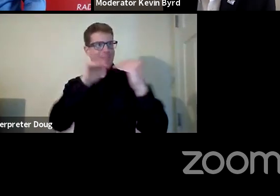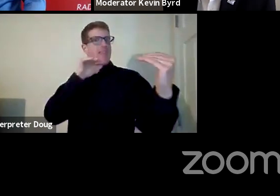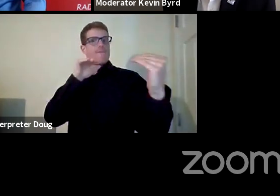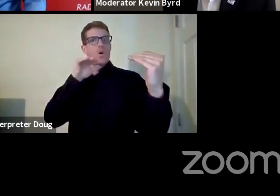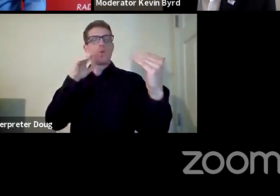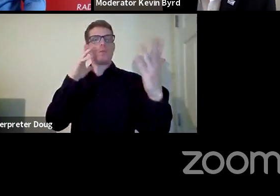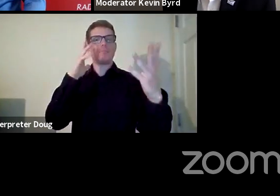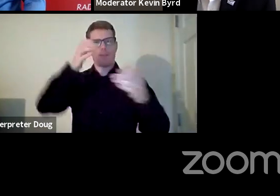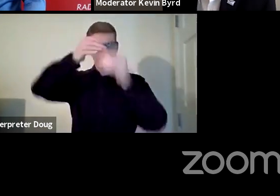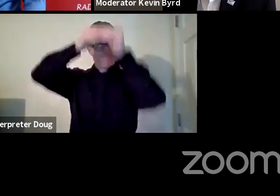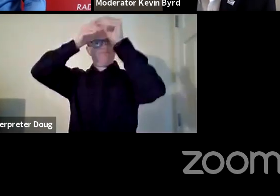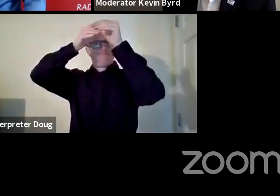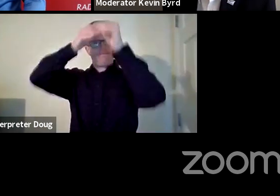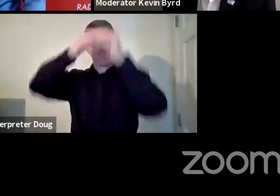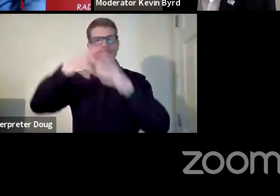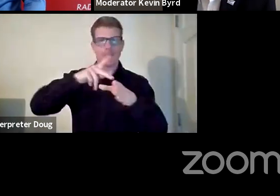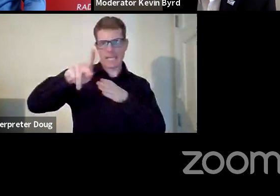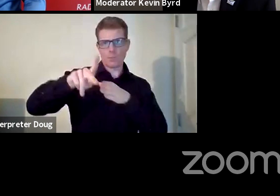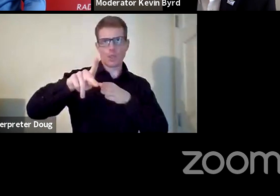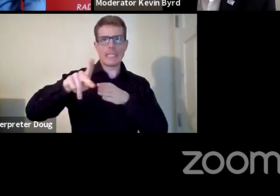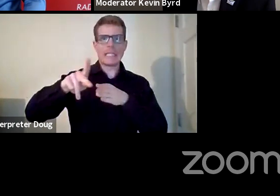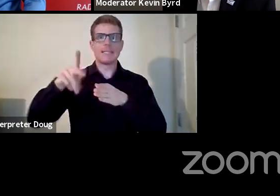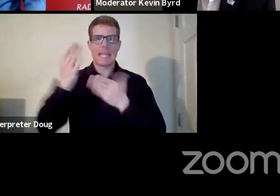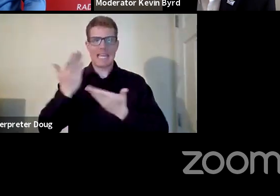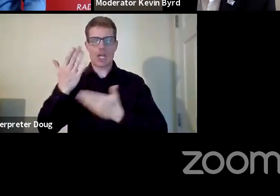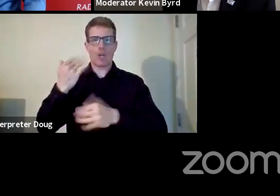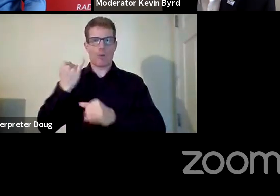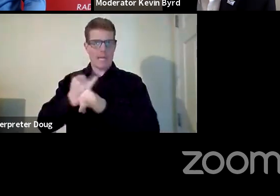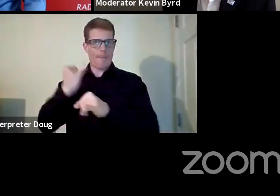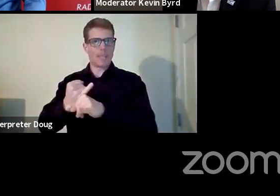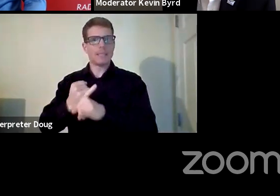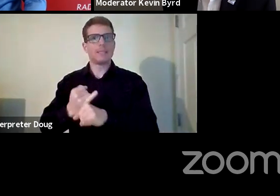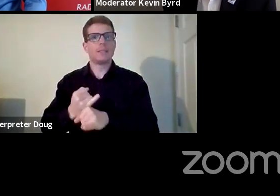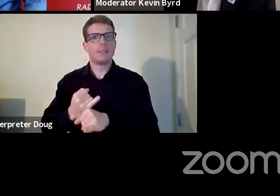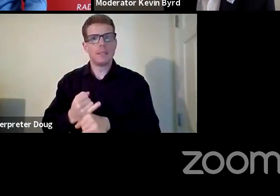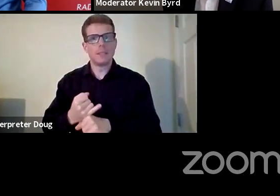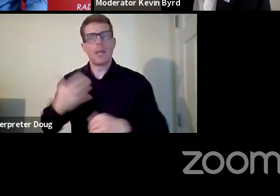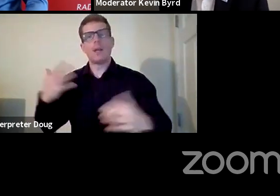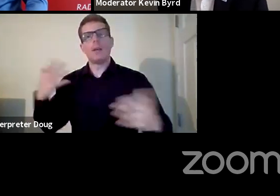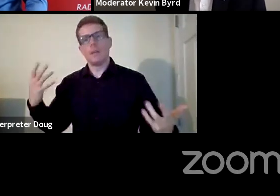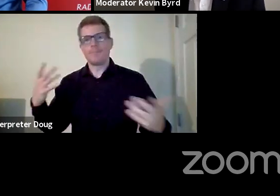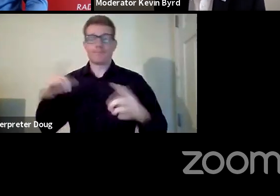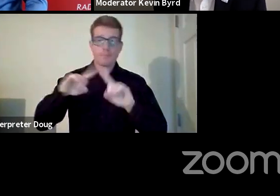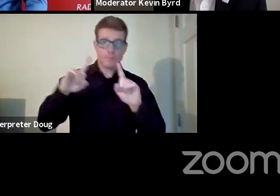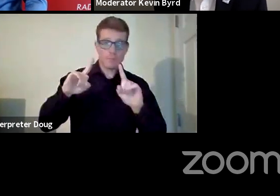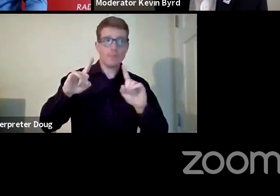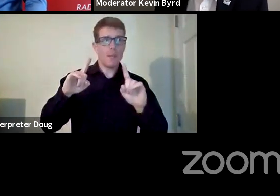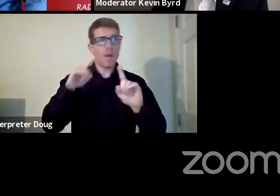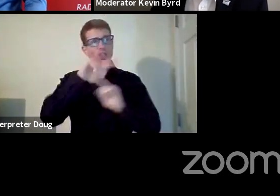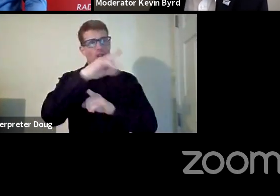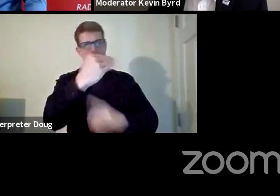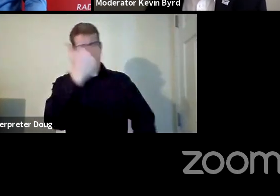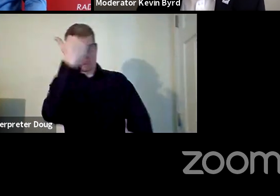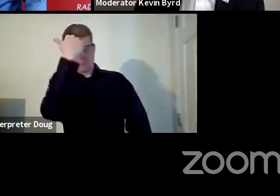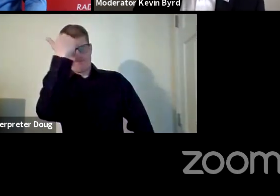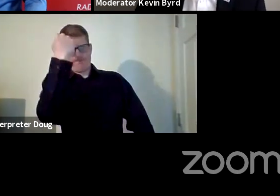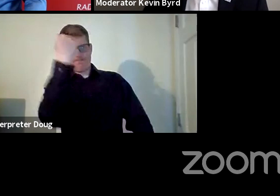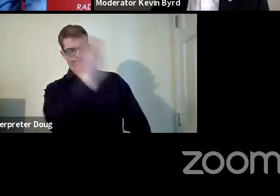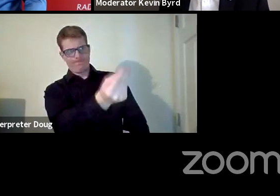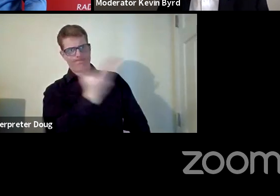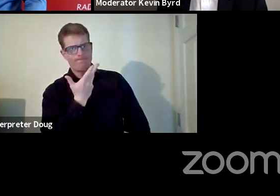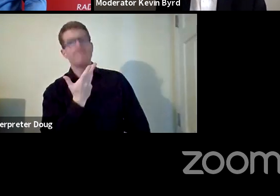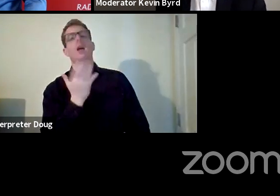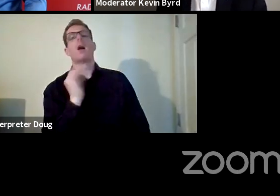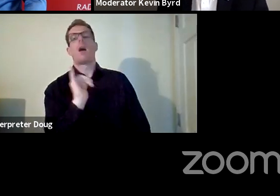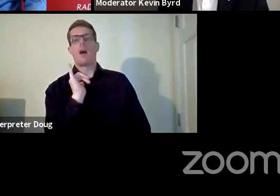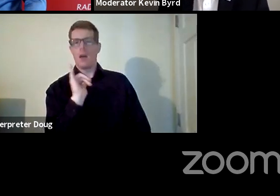local college advisory board, even our foundation board, our public schools have been a